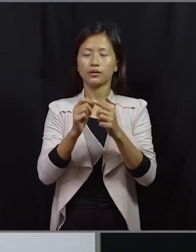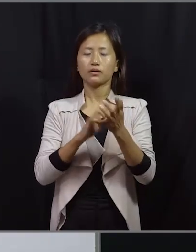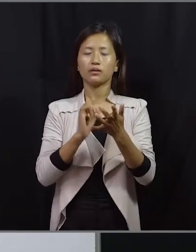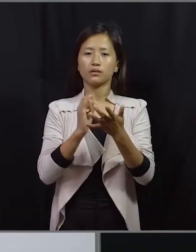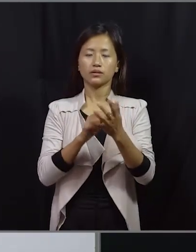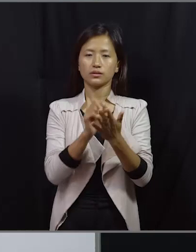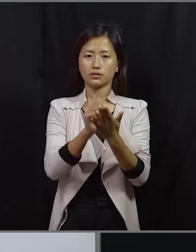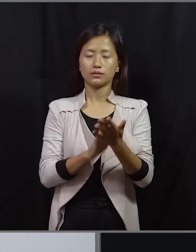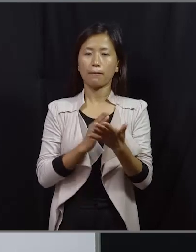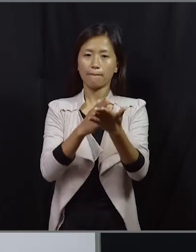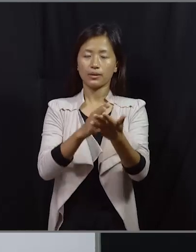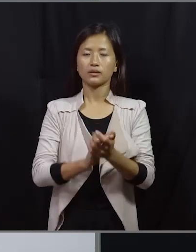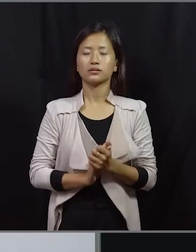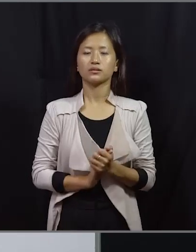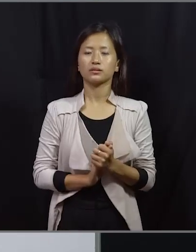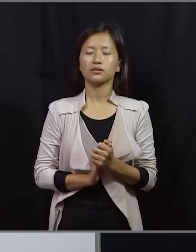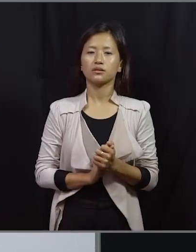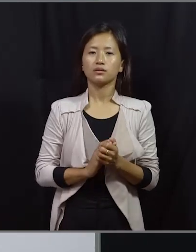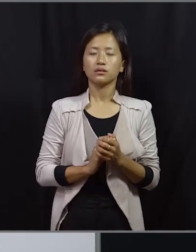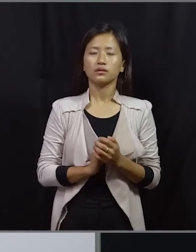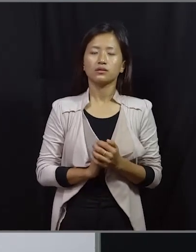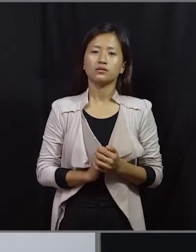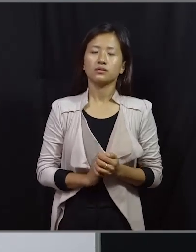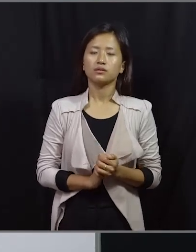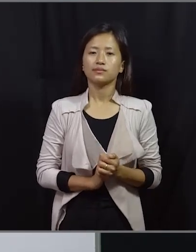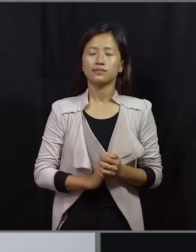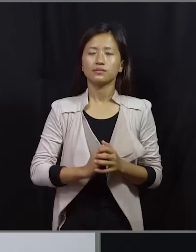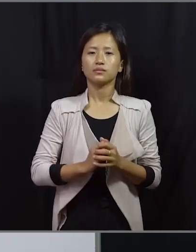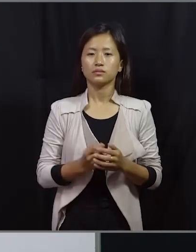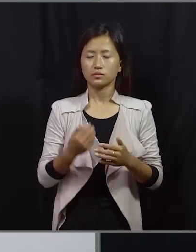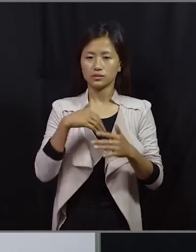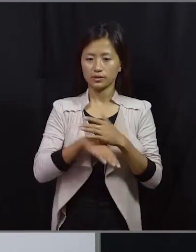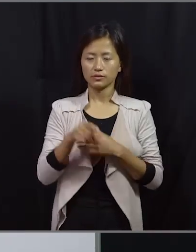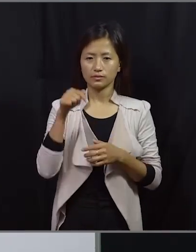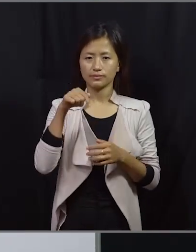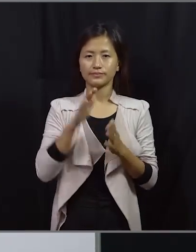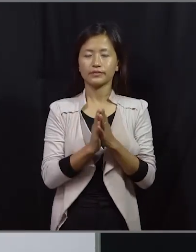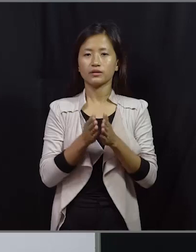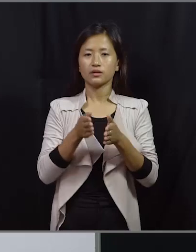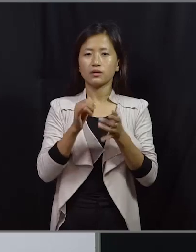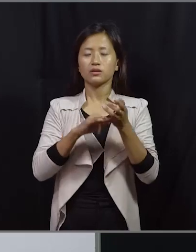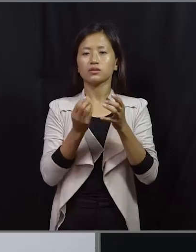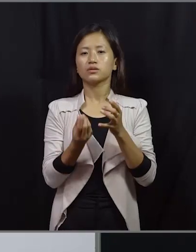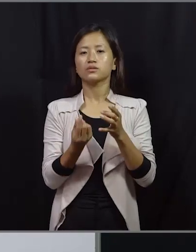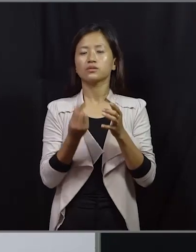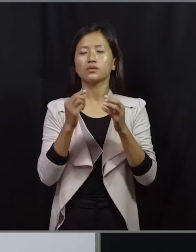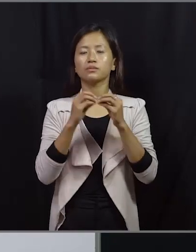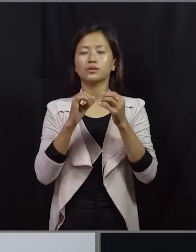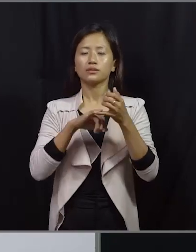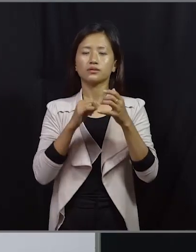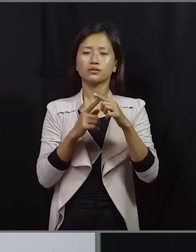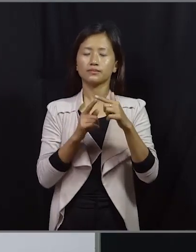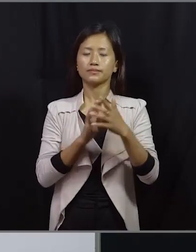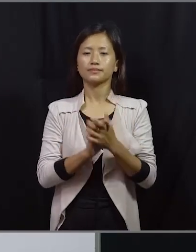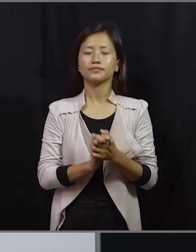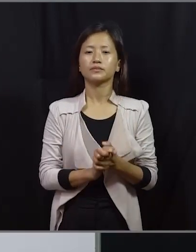be read as implies. Okay, and this is subset. This is if and only if. That is,